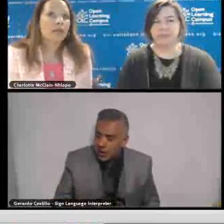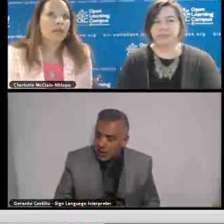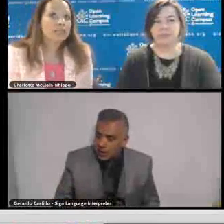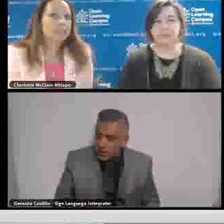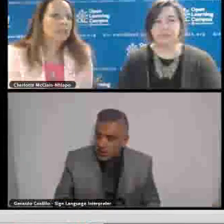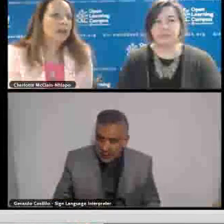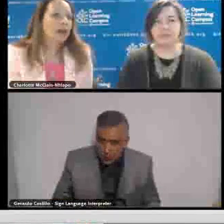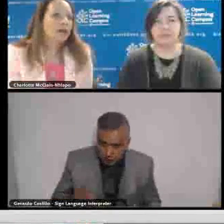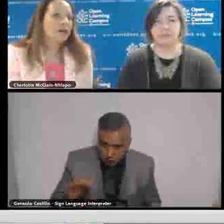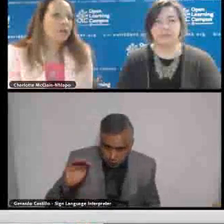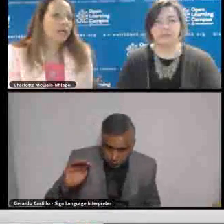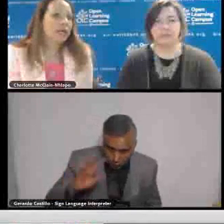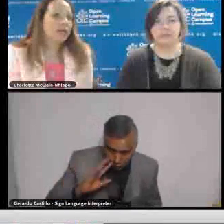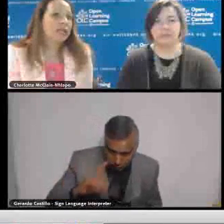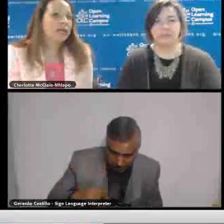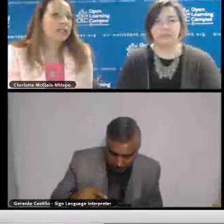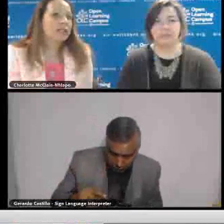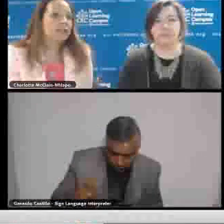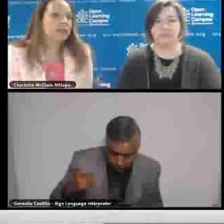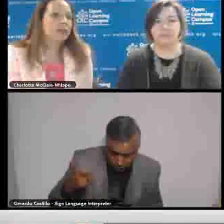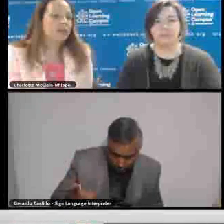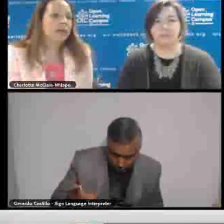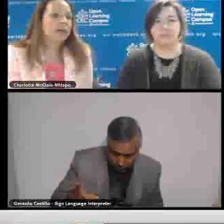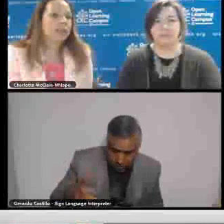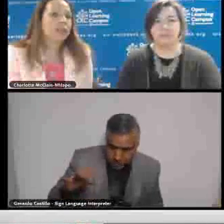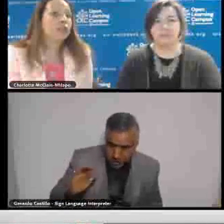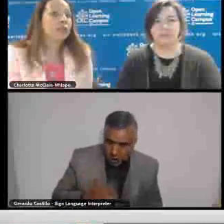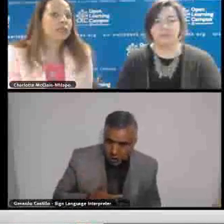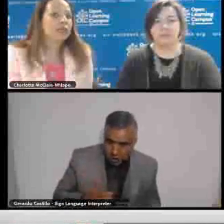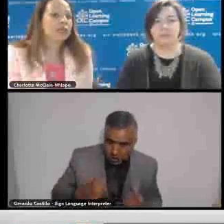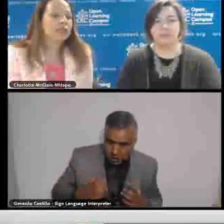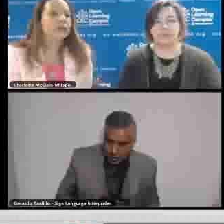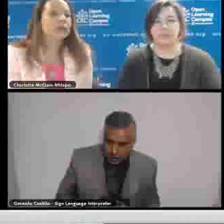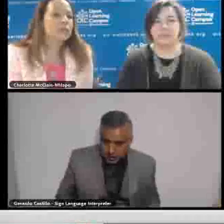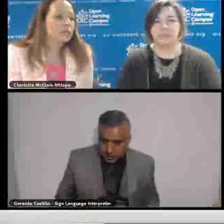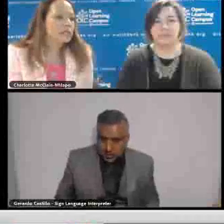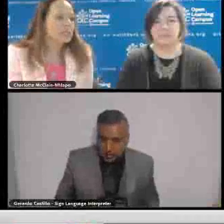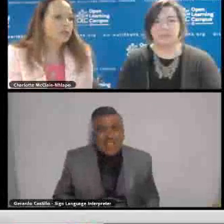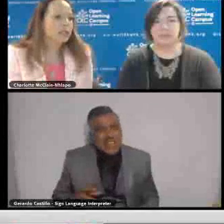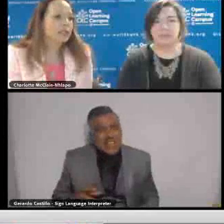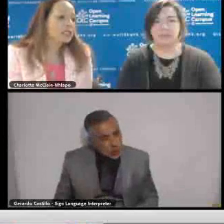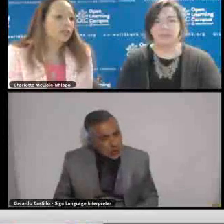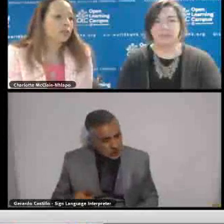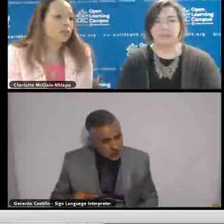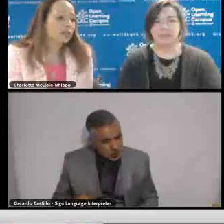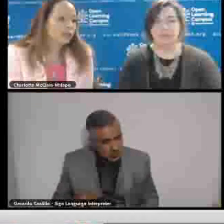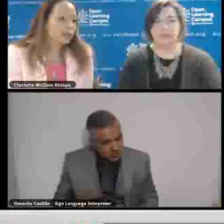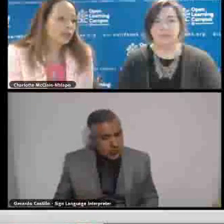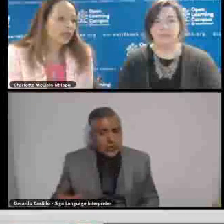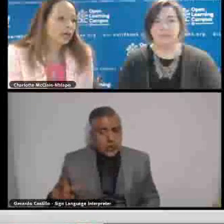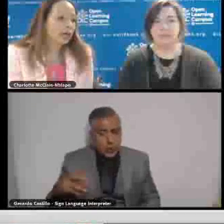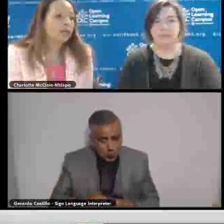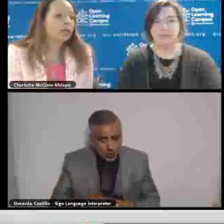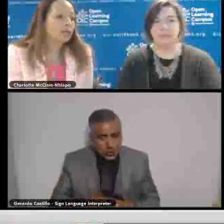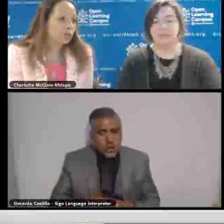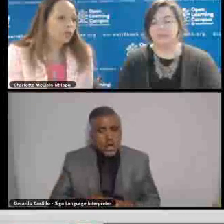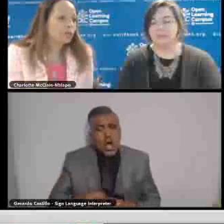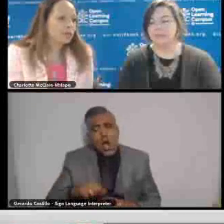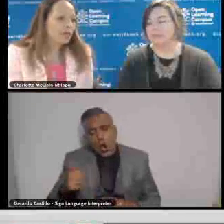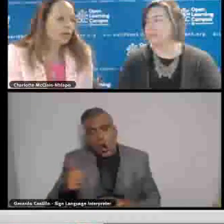raised by our clients, that including persons with disabilities, including other